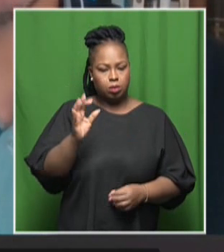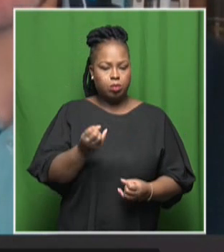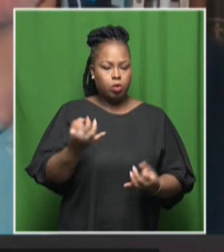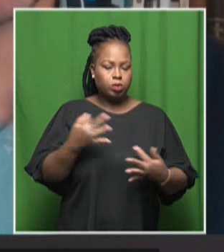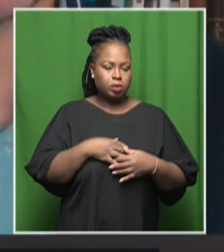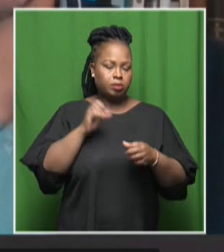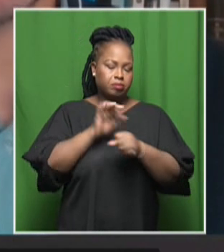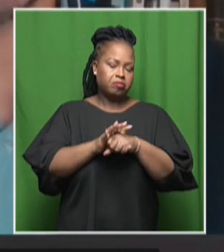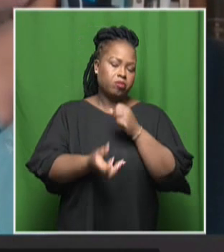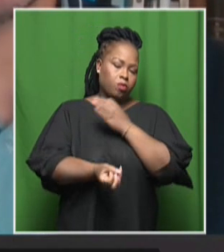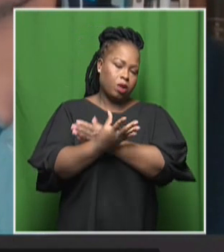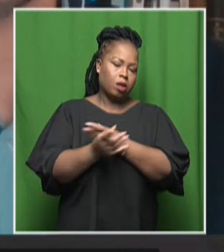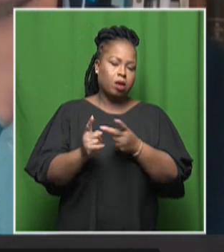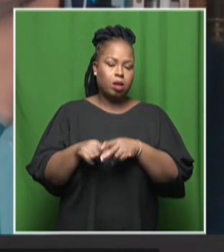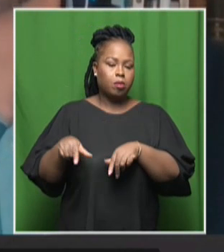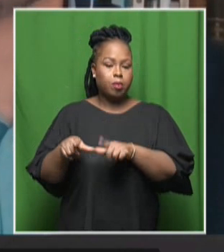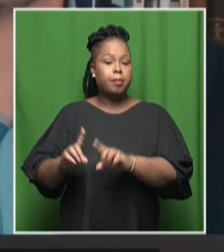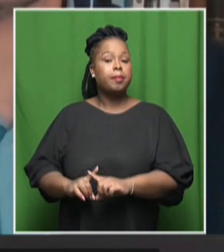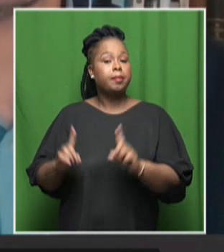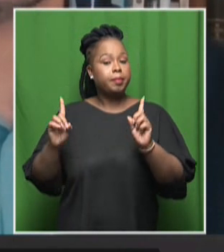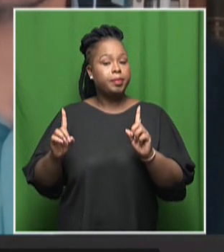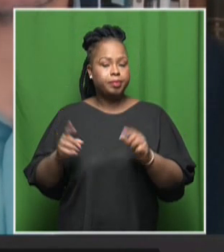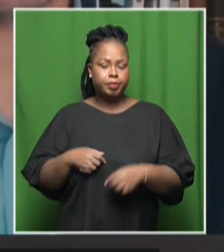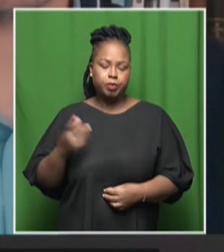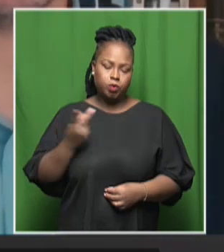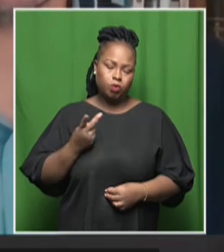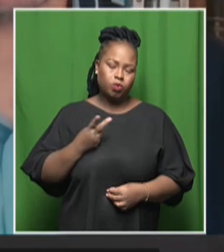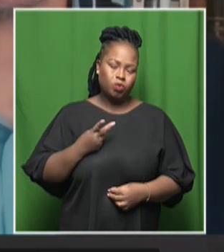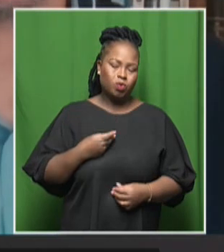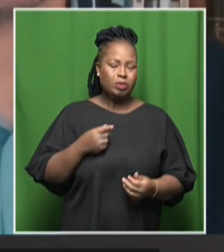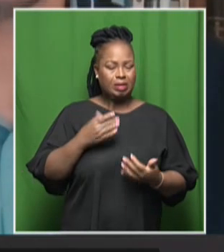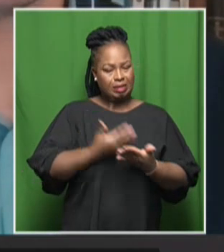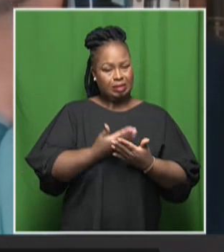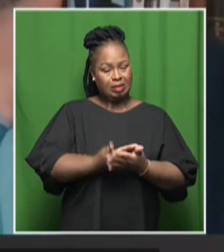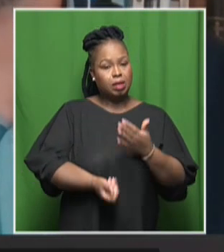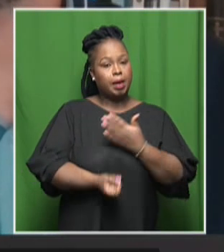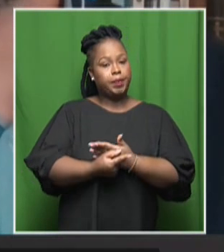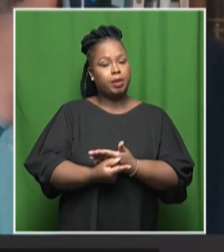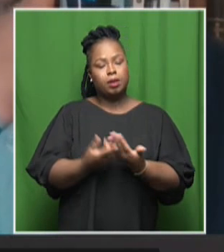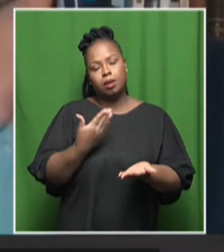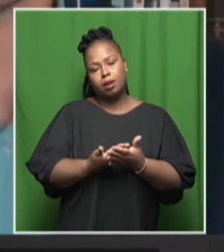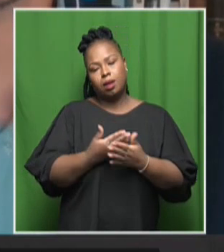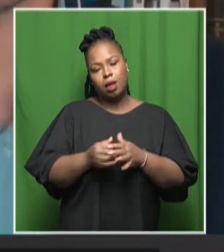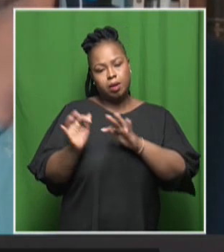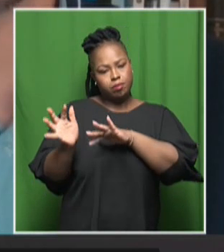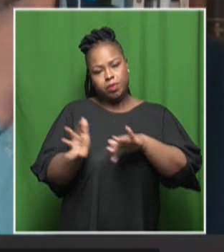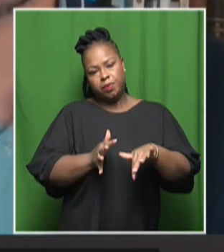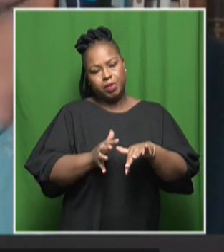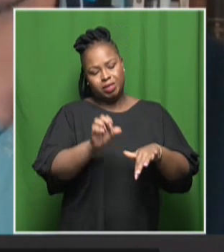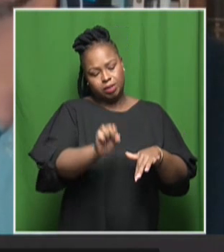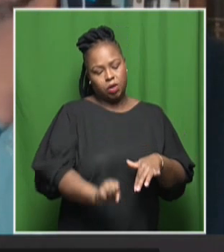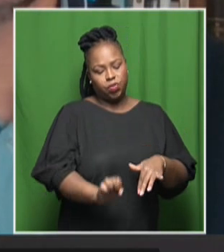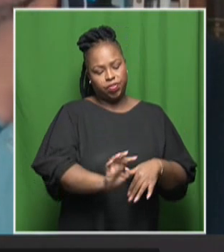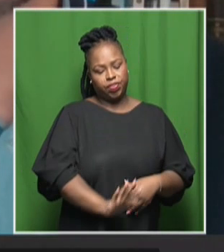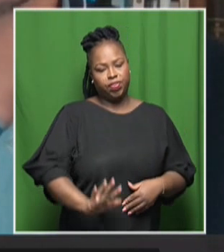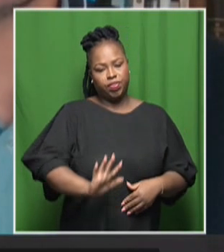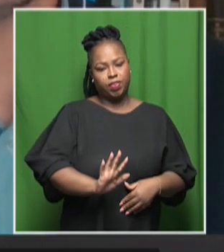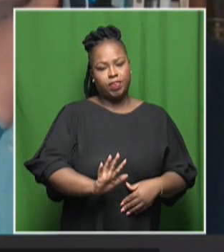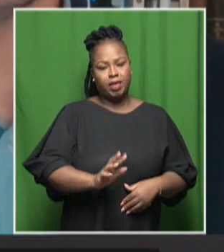country, Mpumalanga and Limpopo, but on exceptional instances, they can also move as far south and